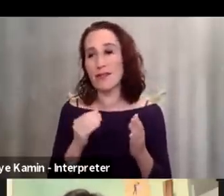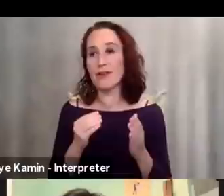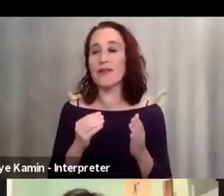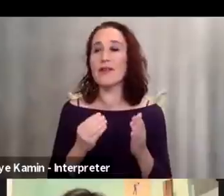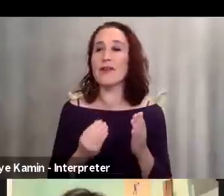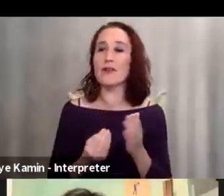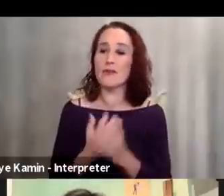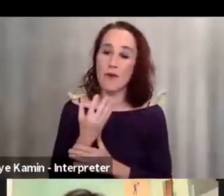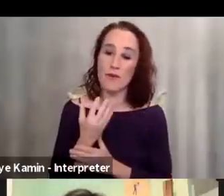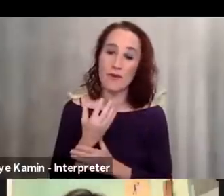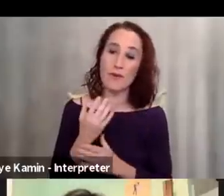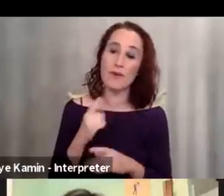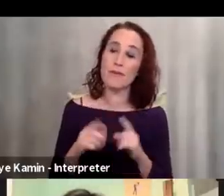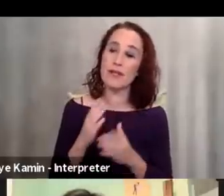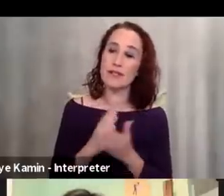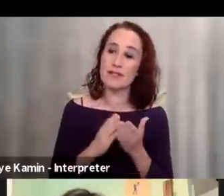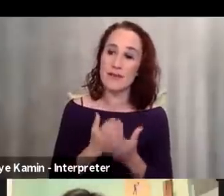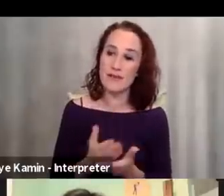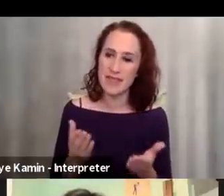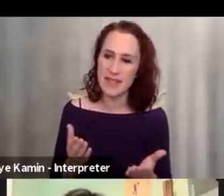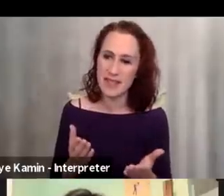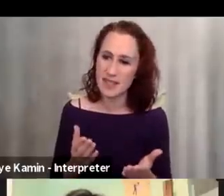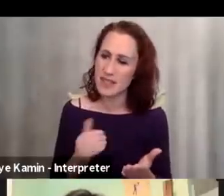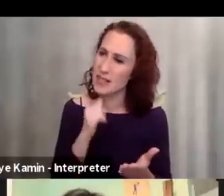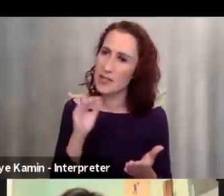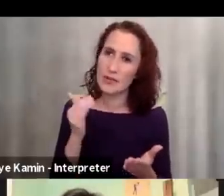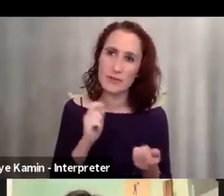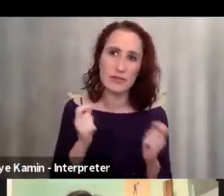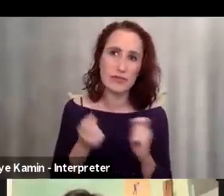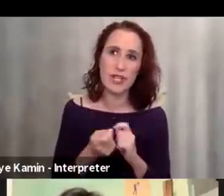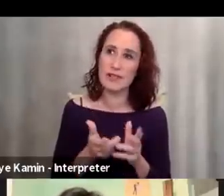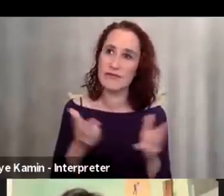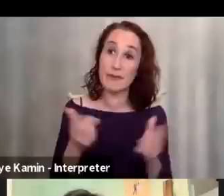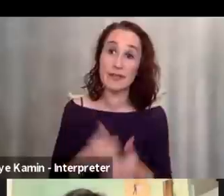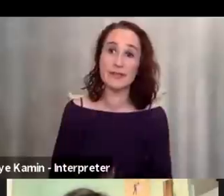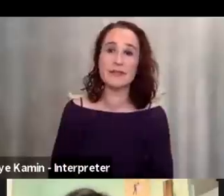things that really don't seem to change very much.